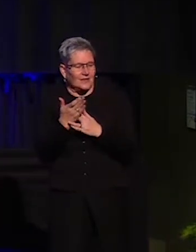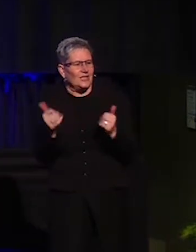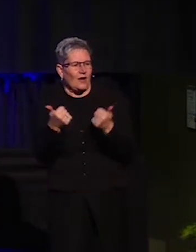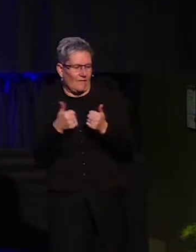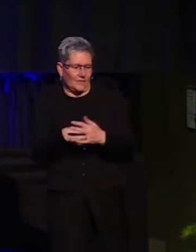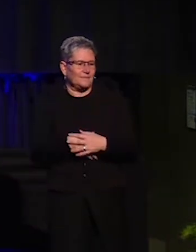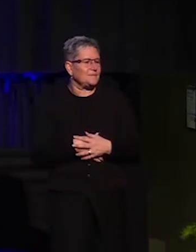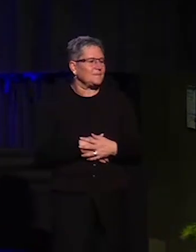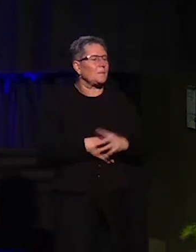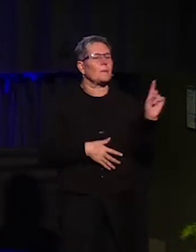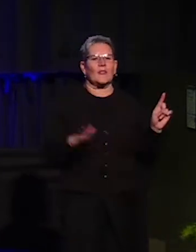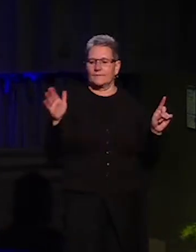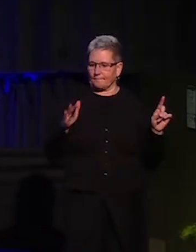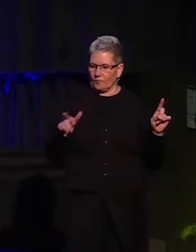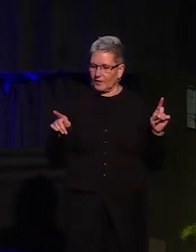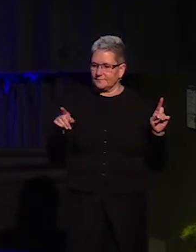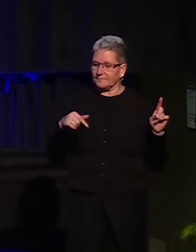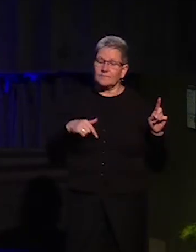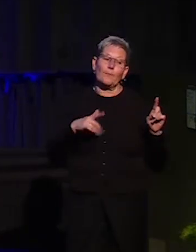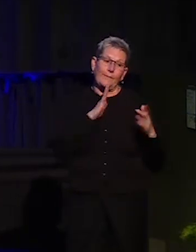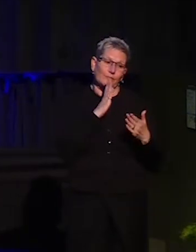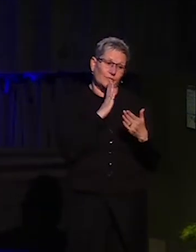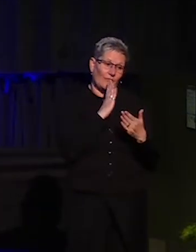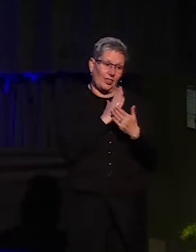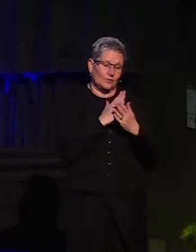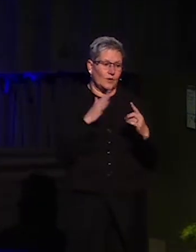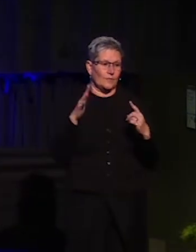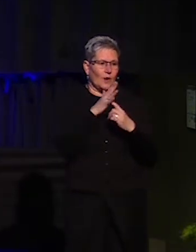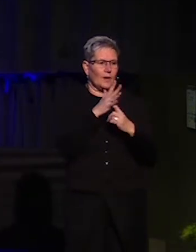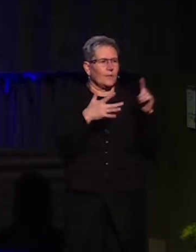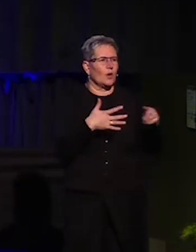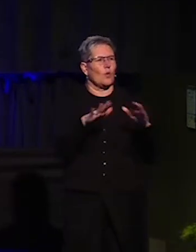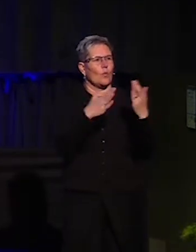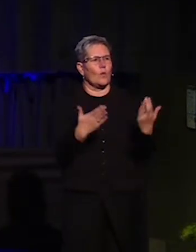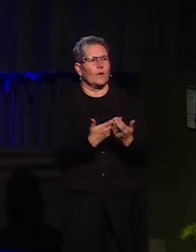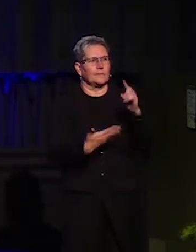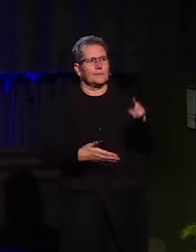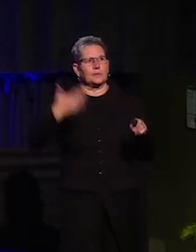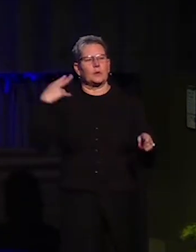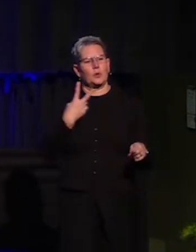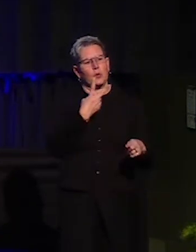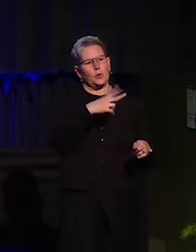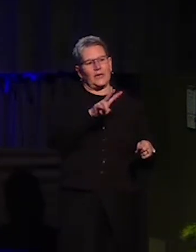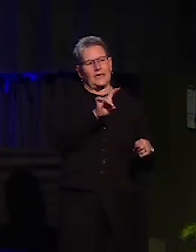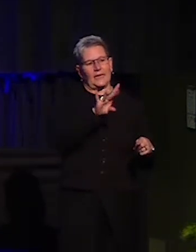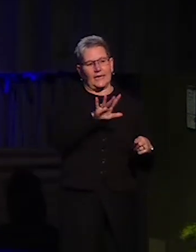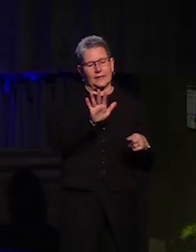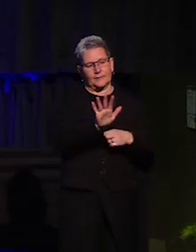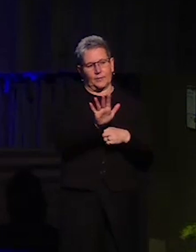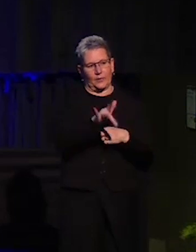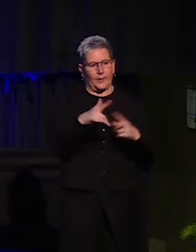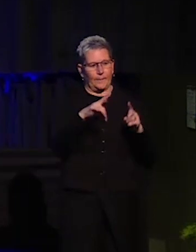On a larger scale, this actually reminds me of the world back in the 2010s, wasn't that long ago, when big